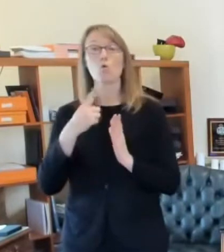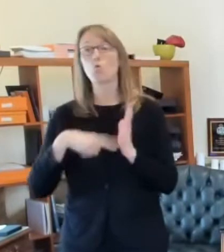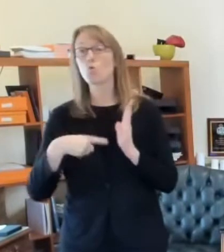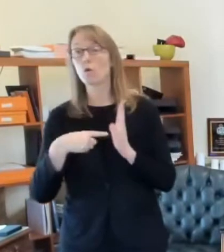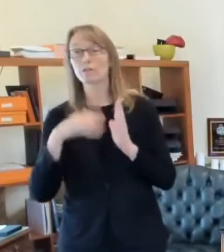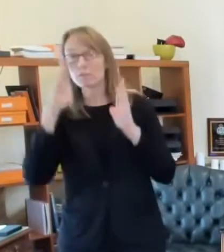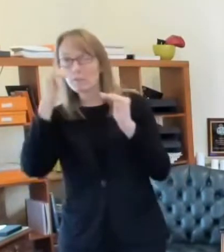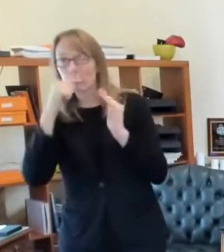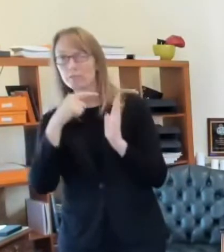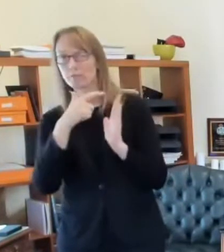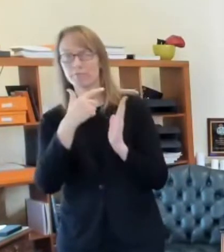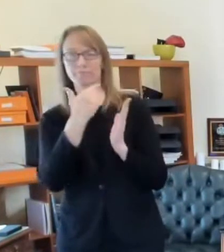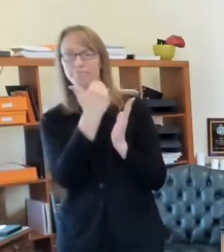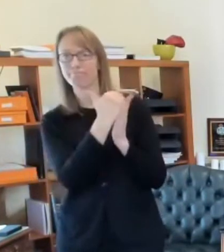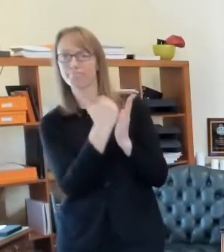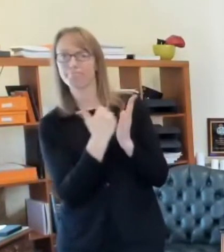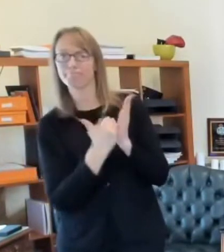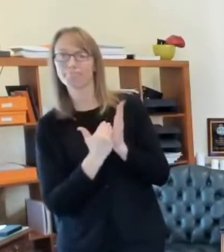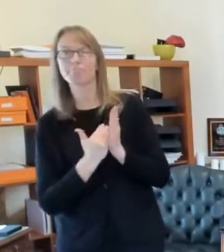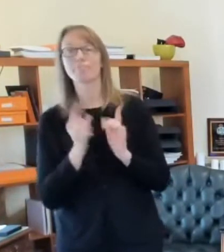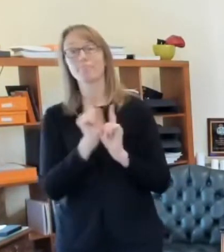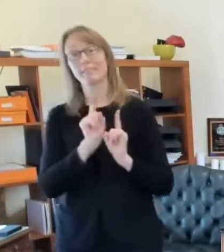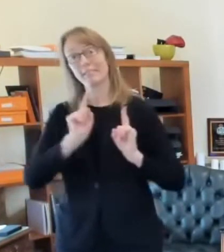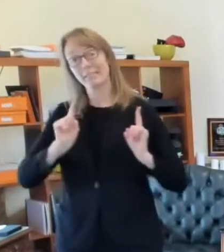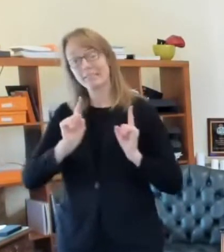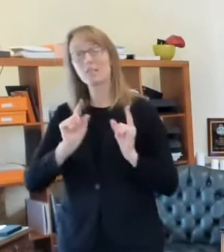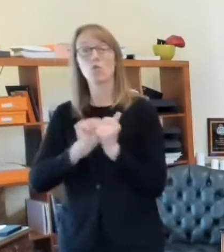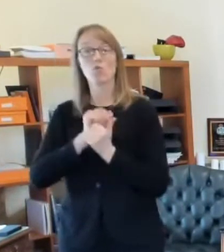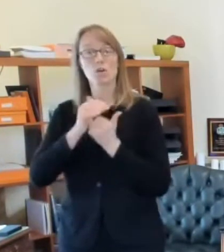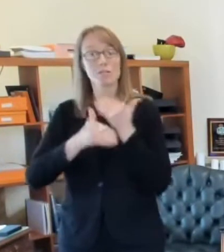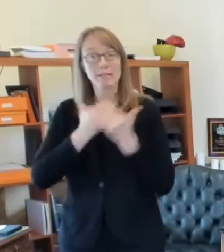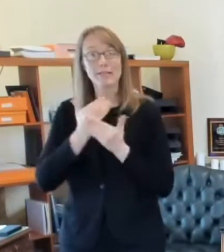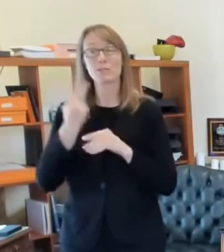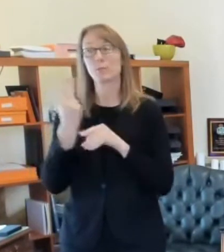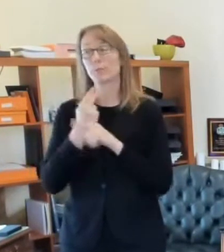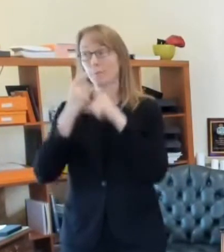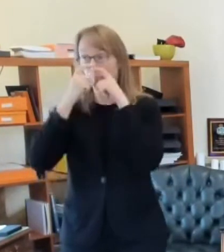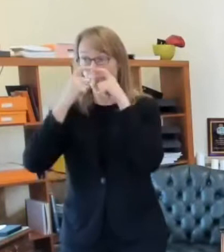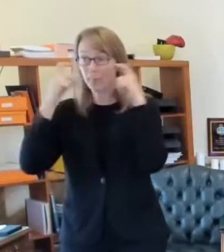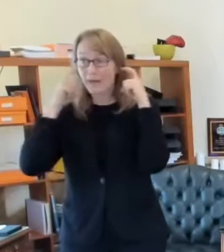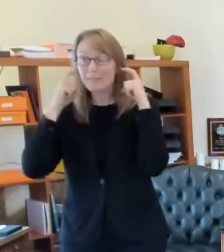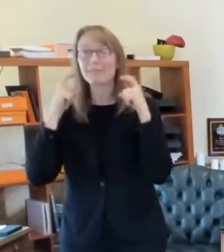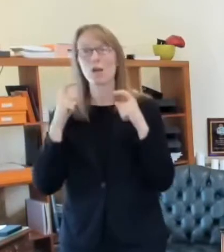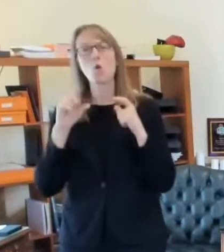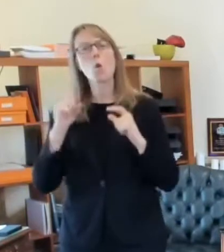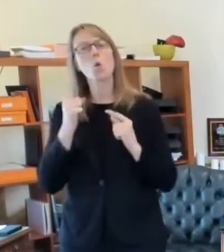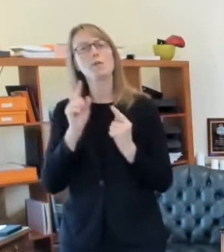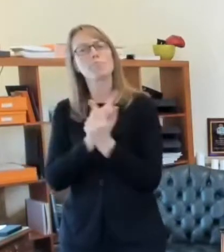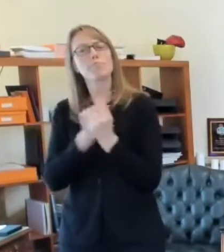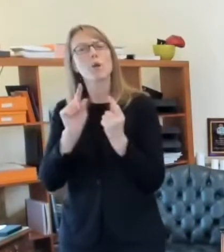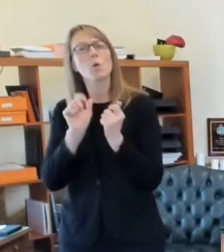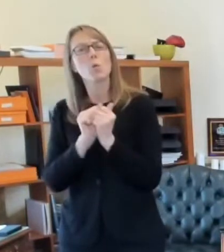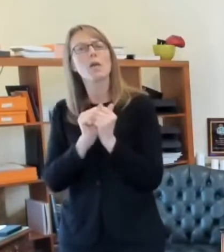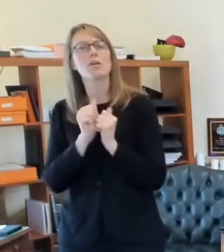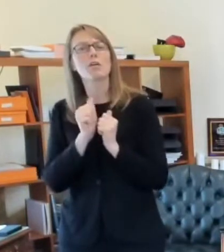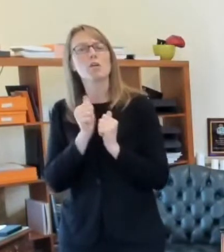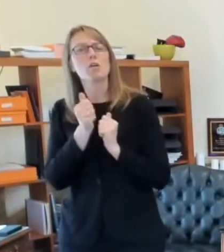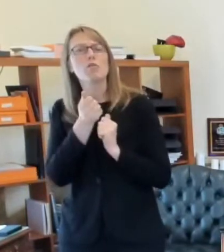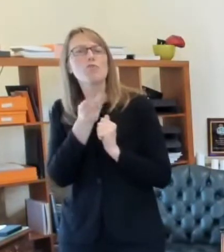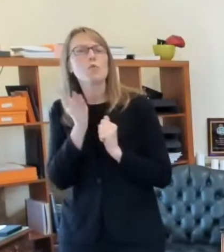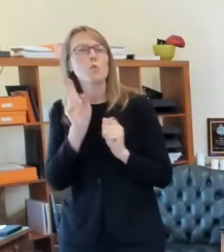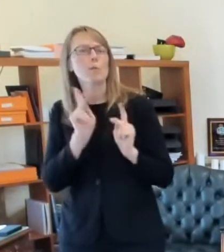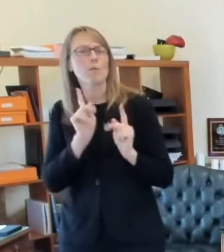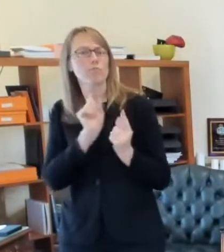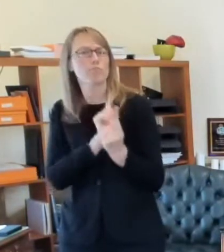distancing, washing your hands, and keeping your pod or your group really small, the better results,